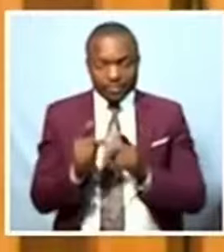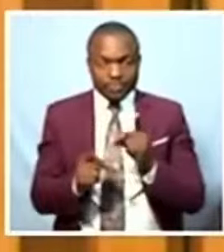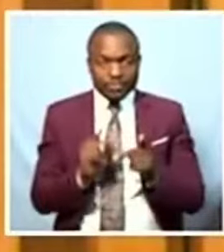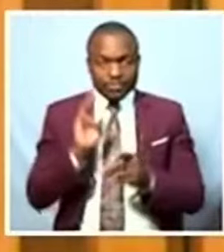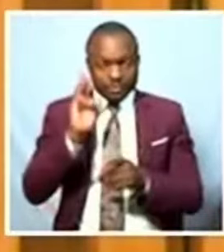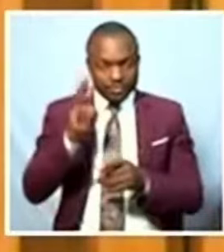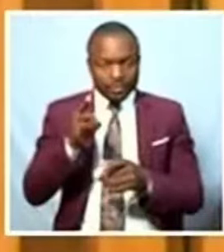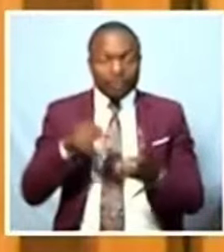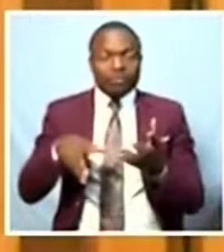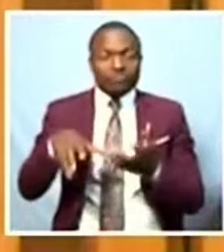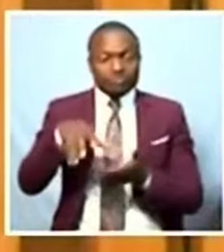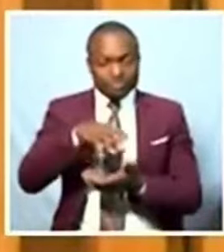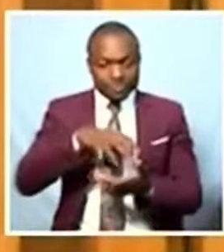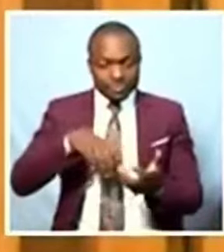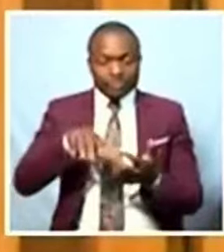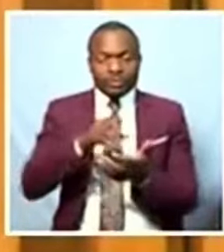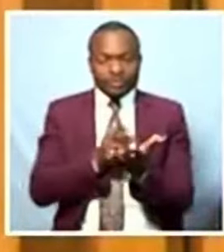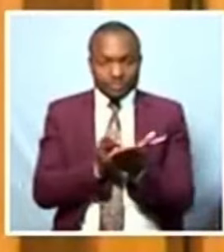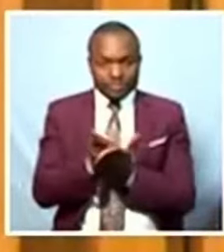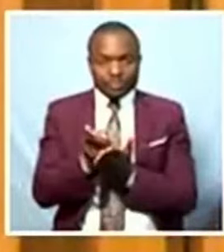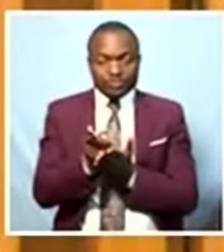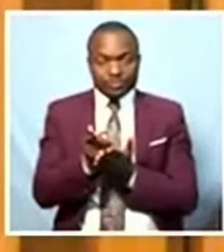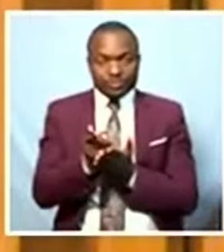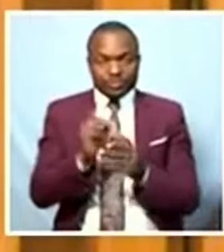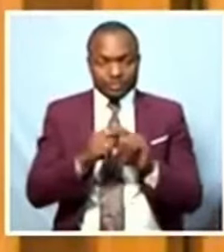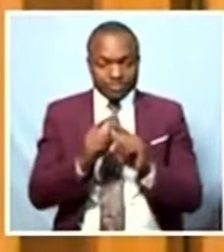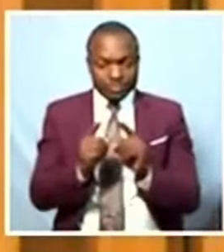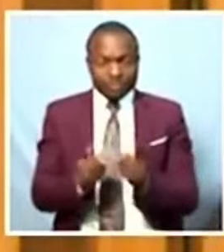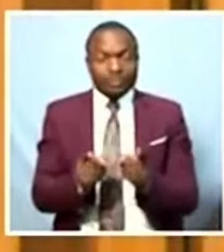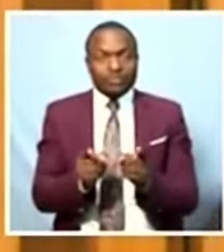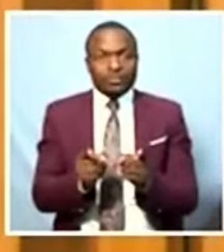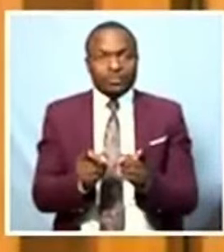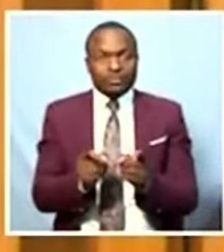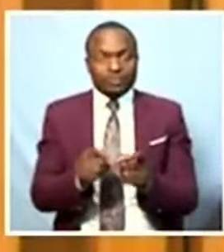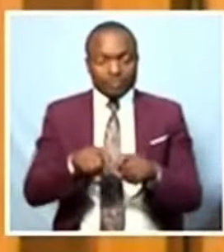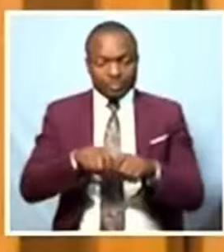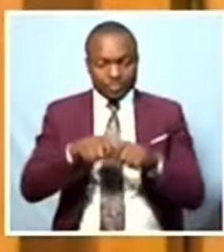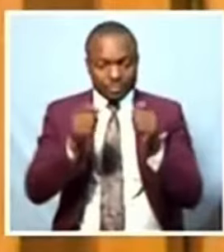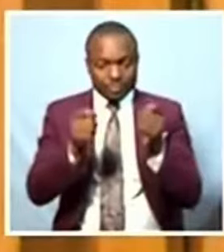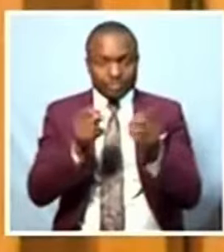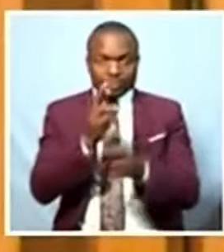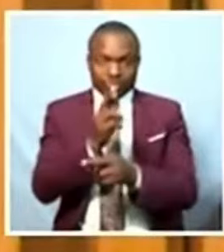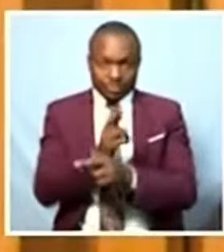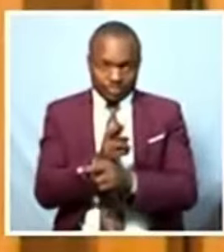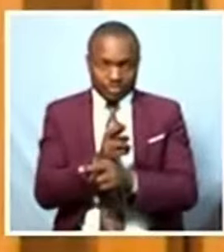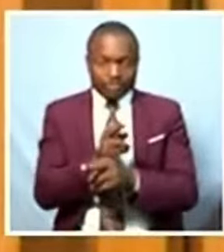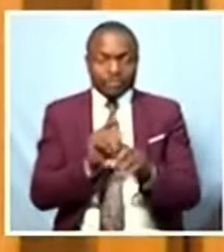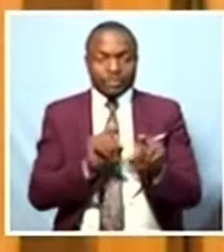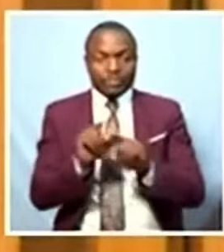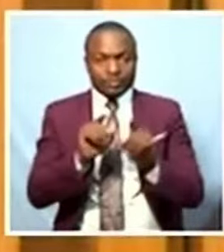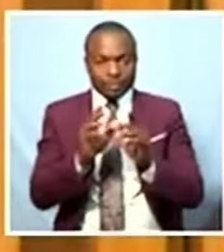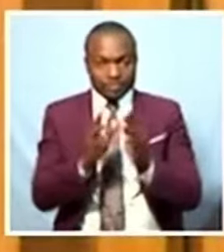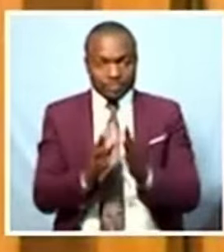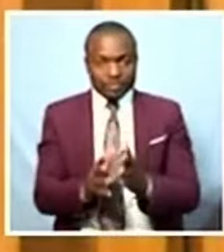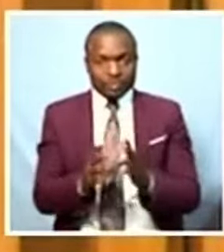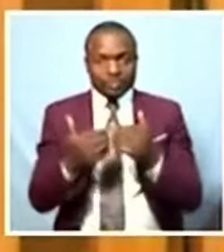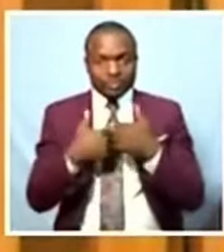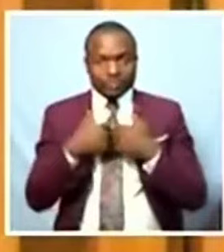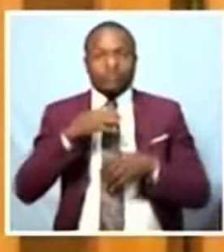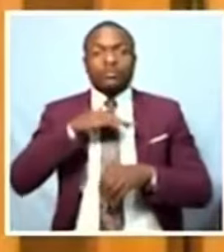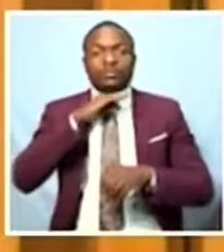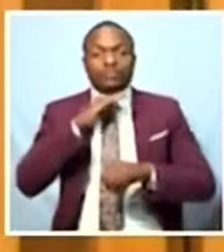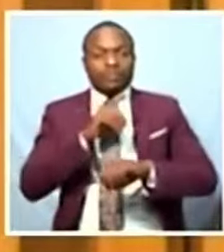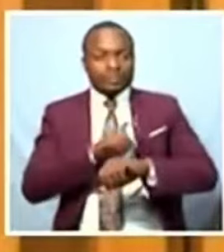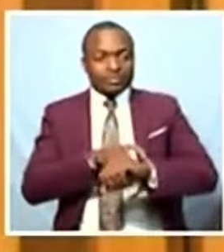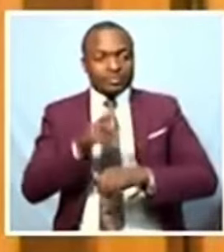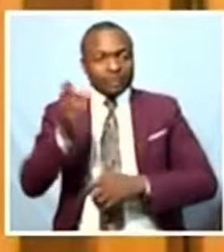jeopardize the integrity of the vote, but would also likely violate the rights of candidates to an adequate campaign.